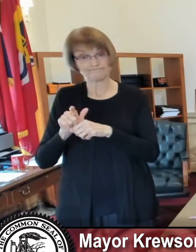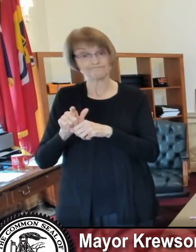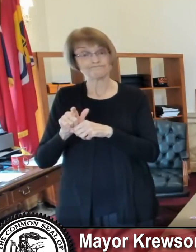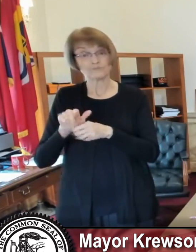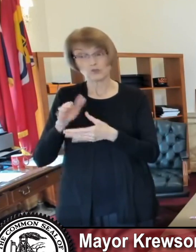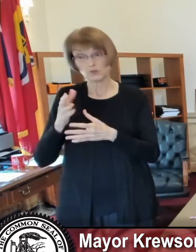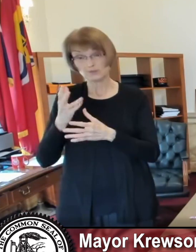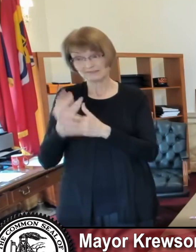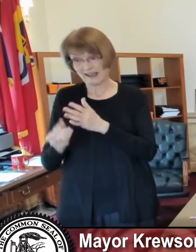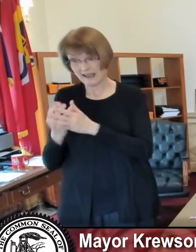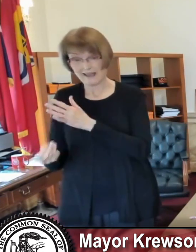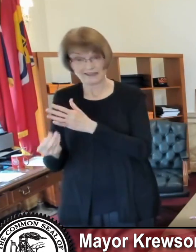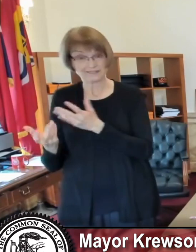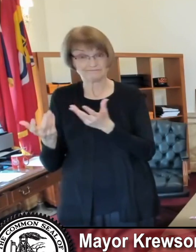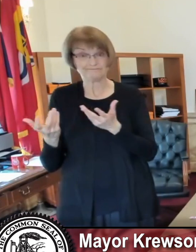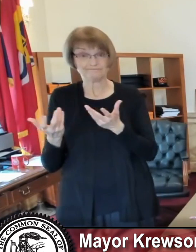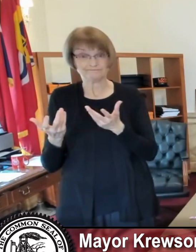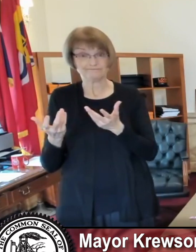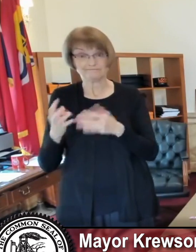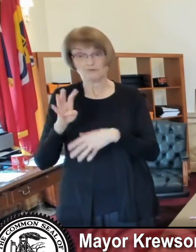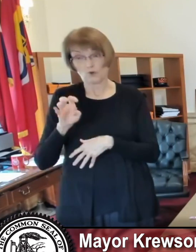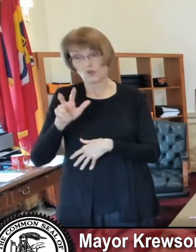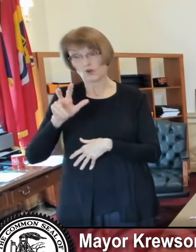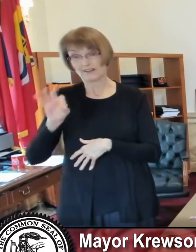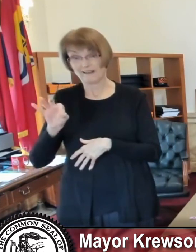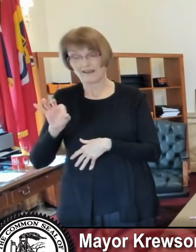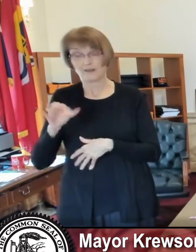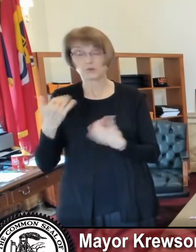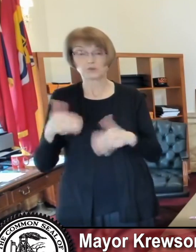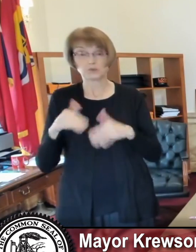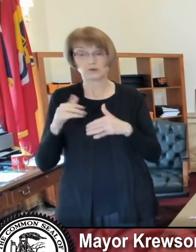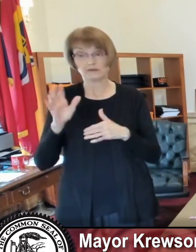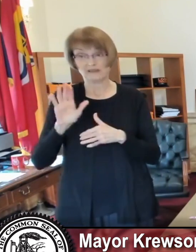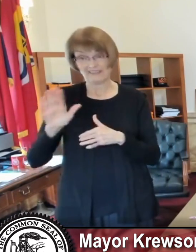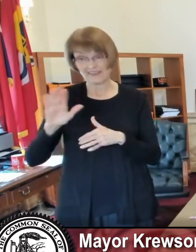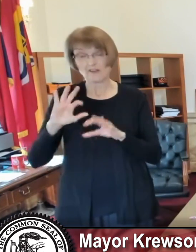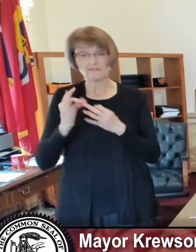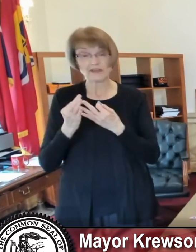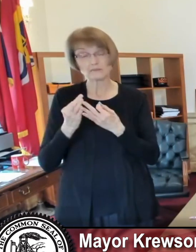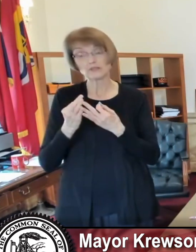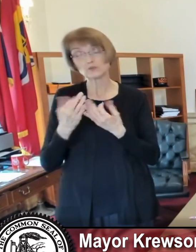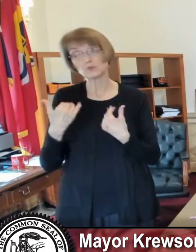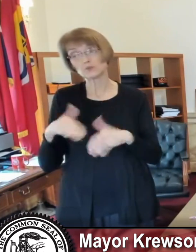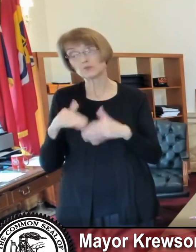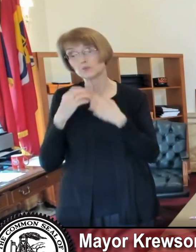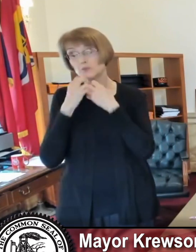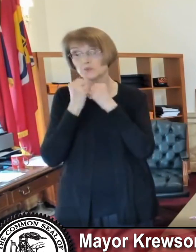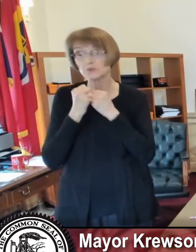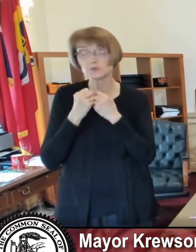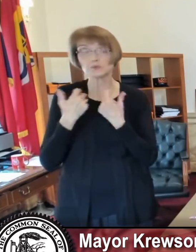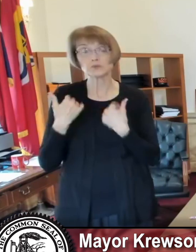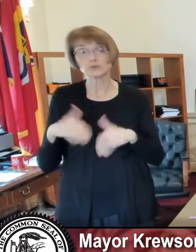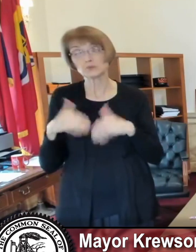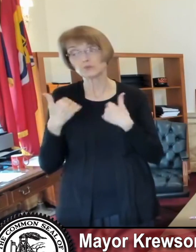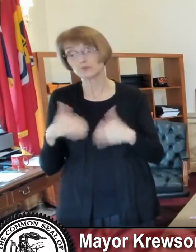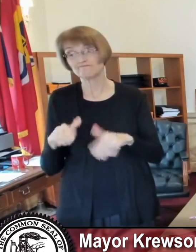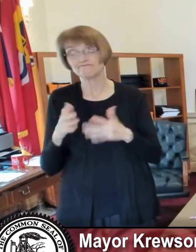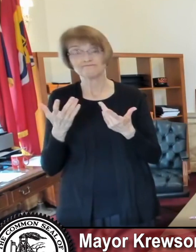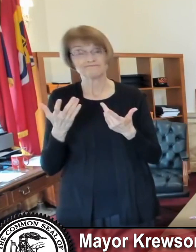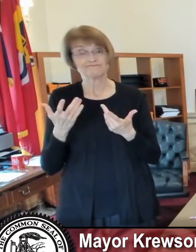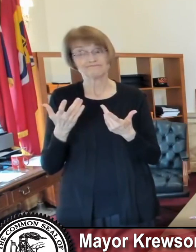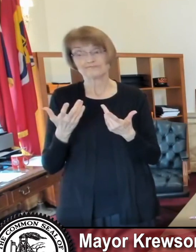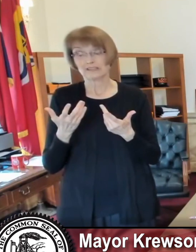lives to COVID. We've got to keep their families in mind. This has been just a very